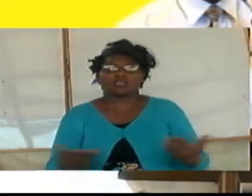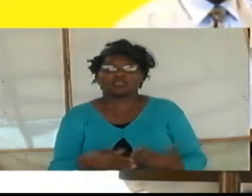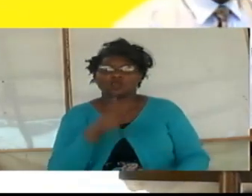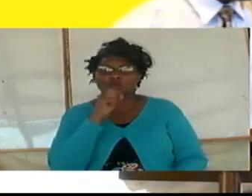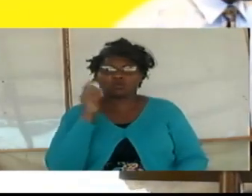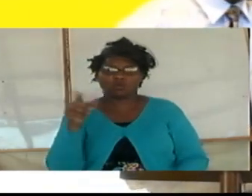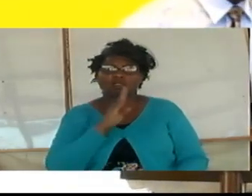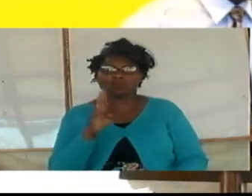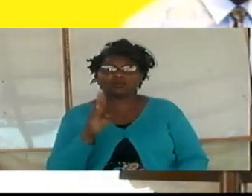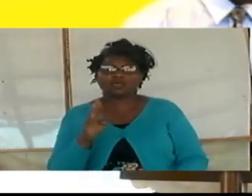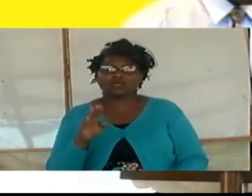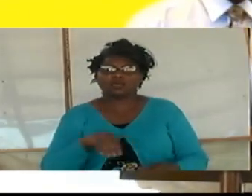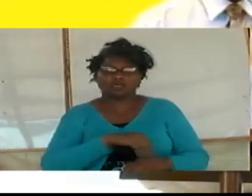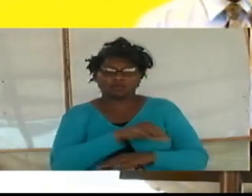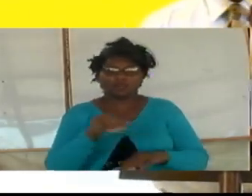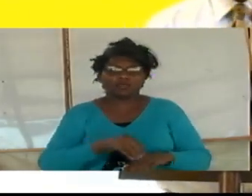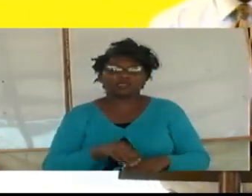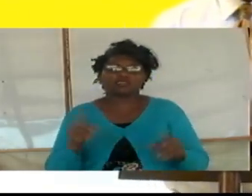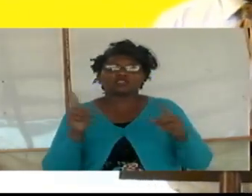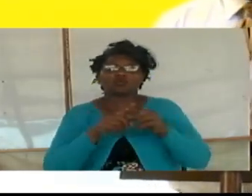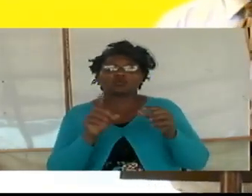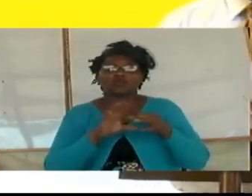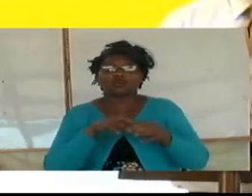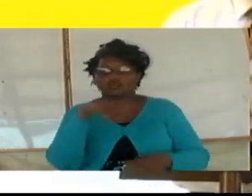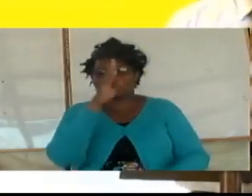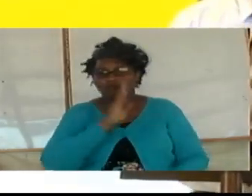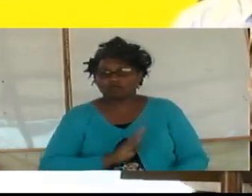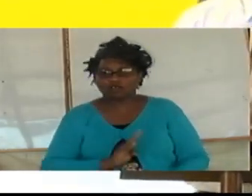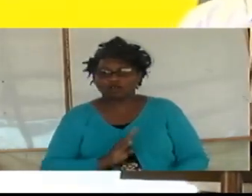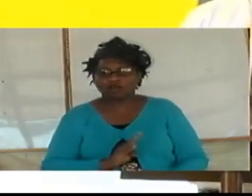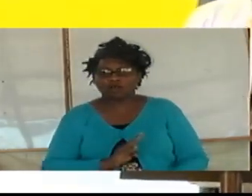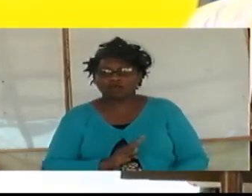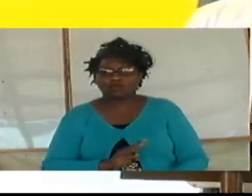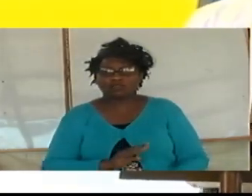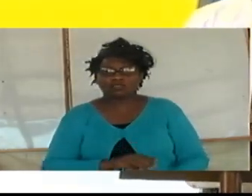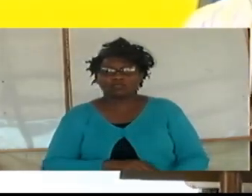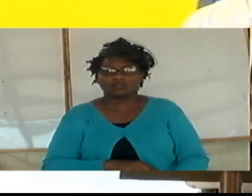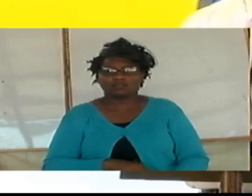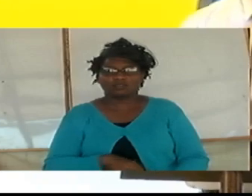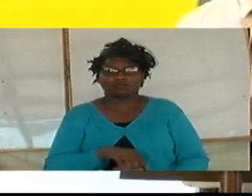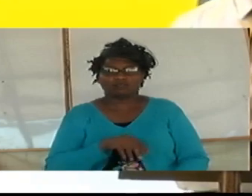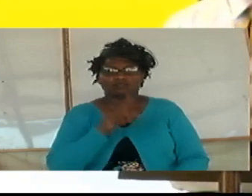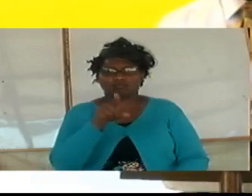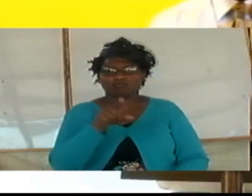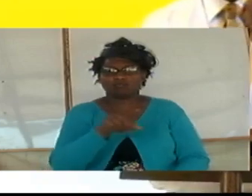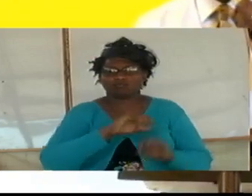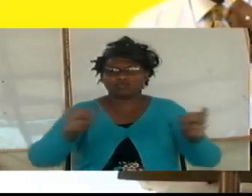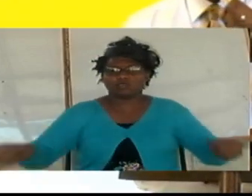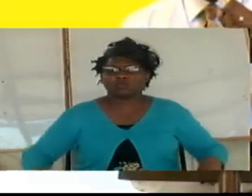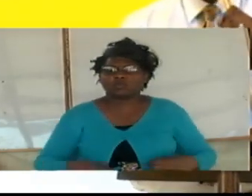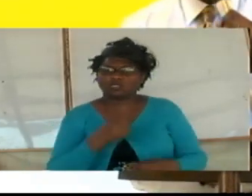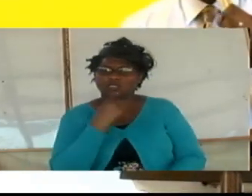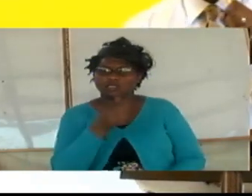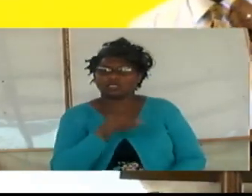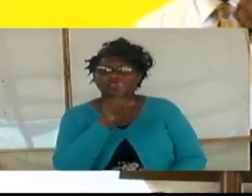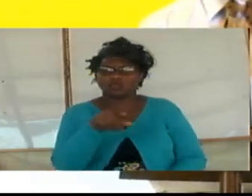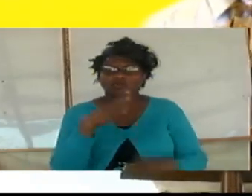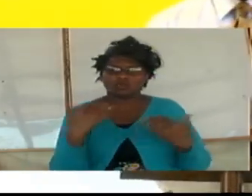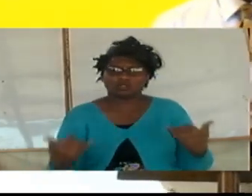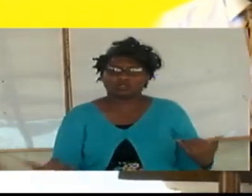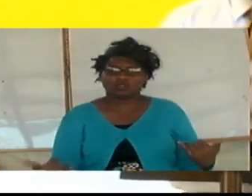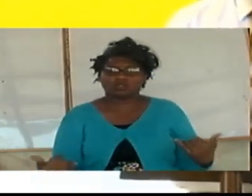later. Hallelujah. But I want to just tell you today that if you've tuned in to this